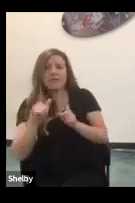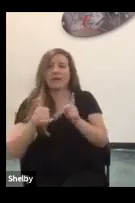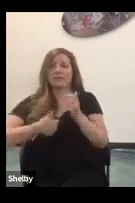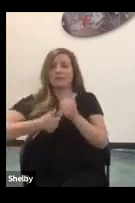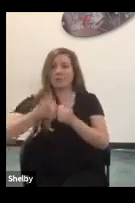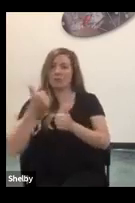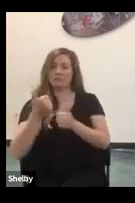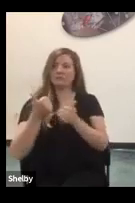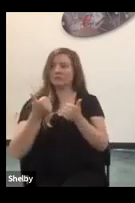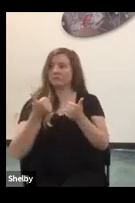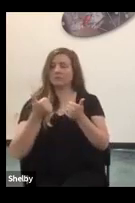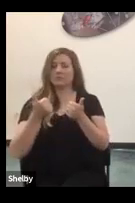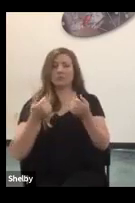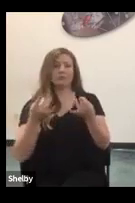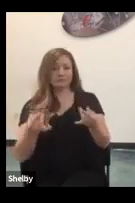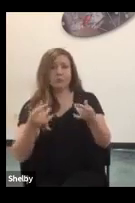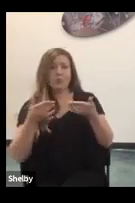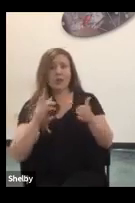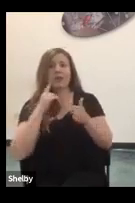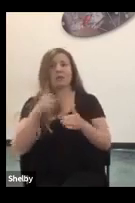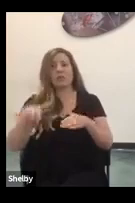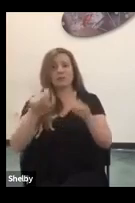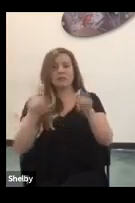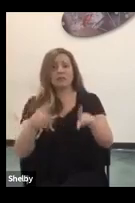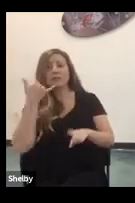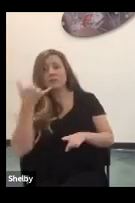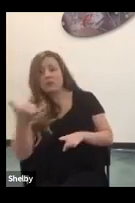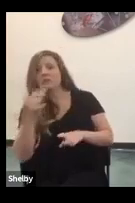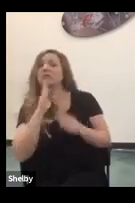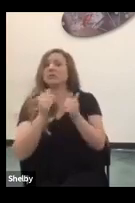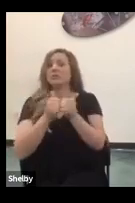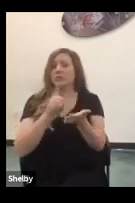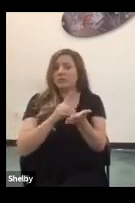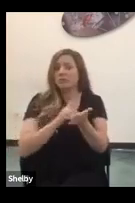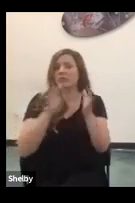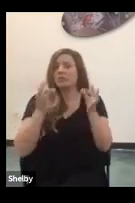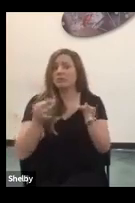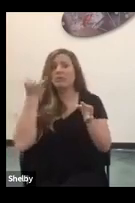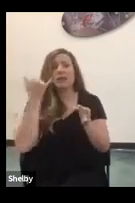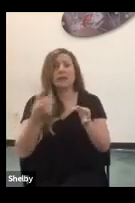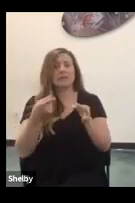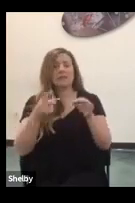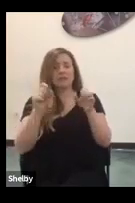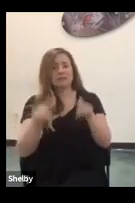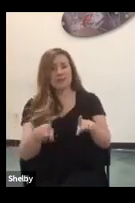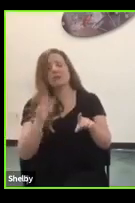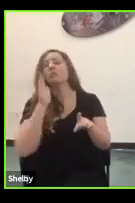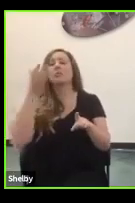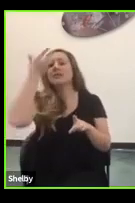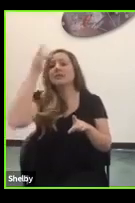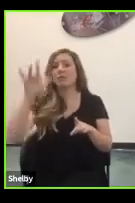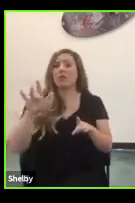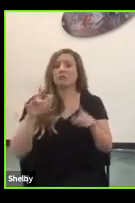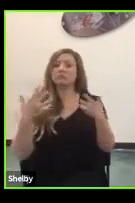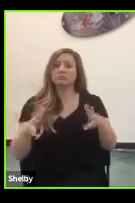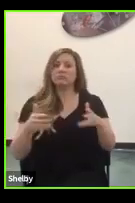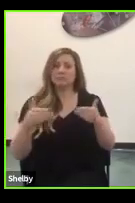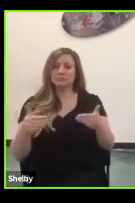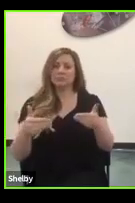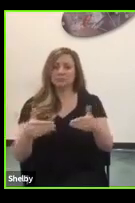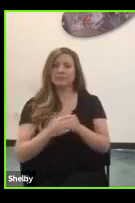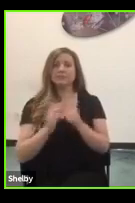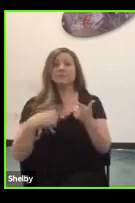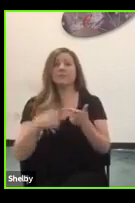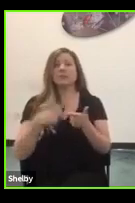is talking with your primary care provider to determine, is this a test that would be smart to get? And then they